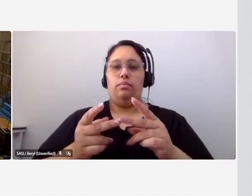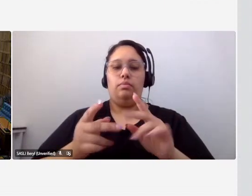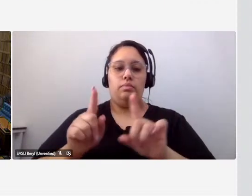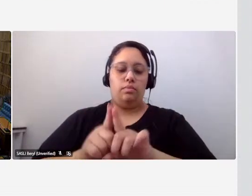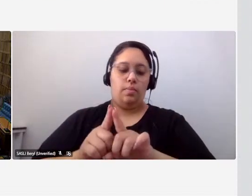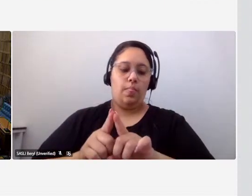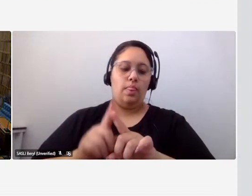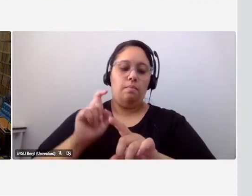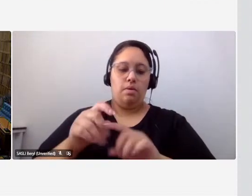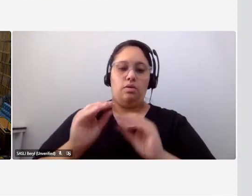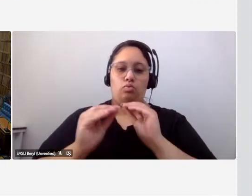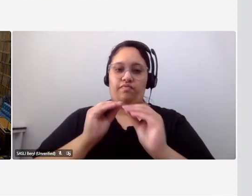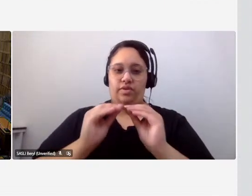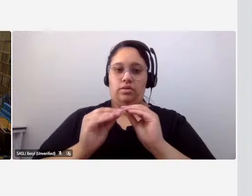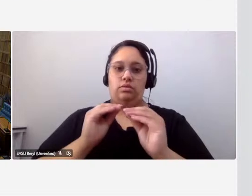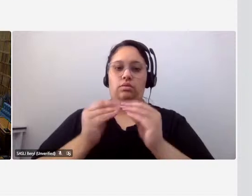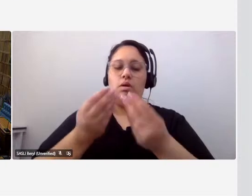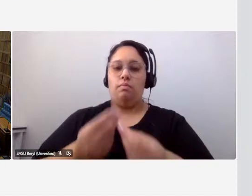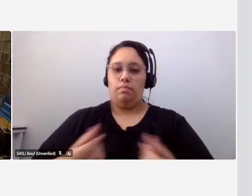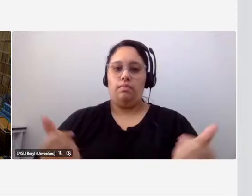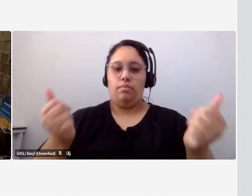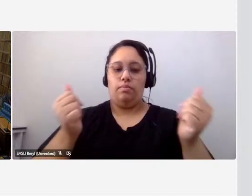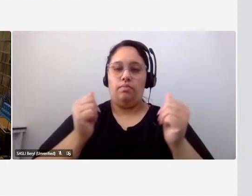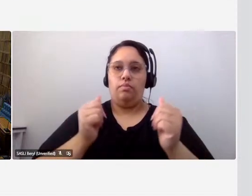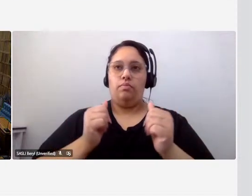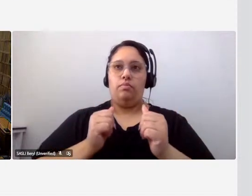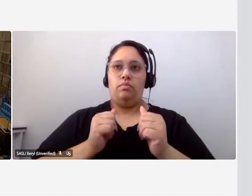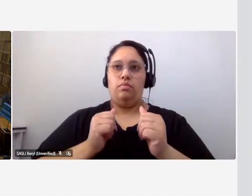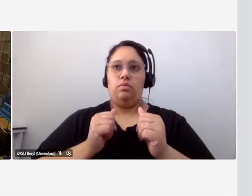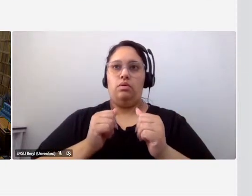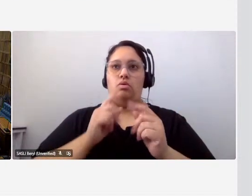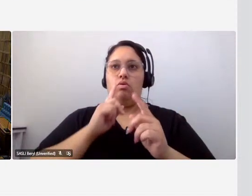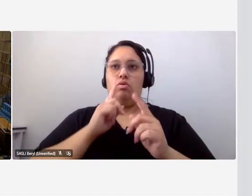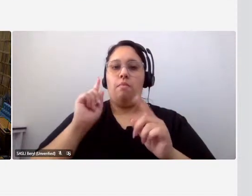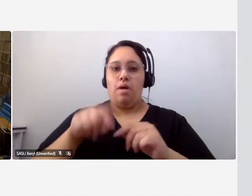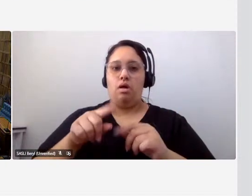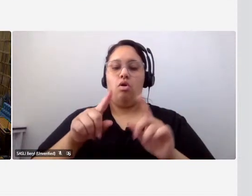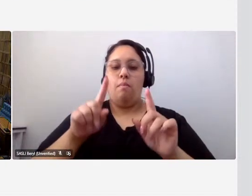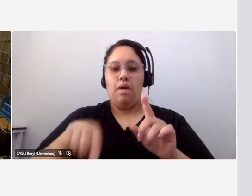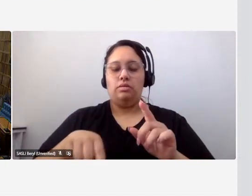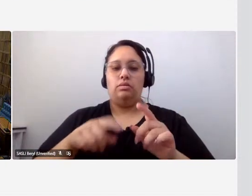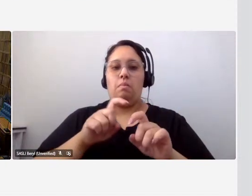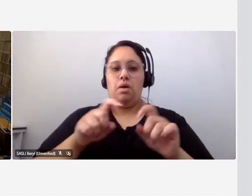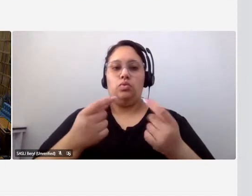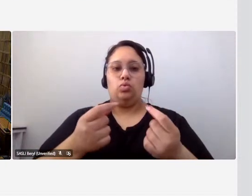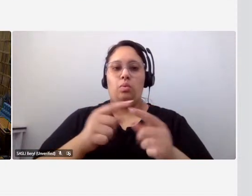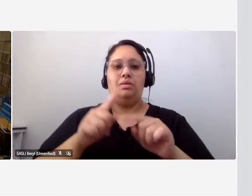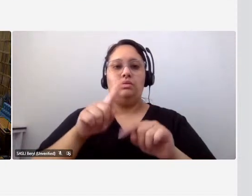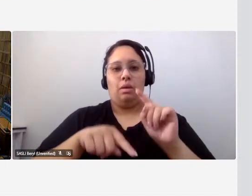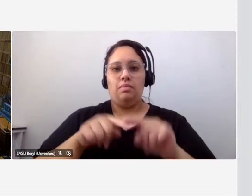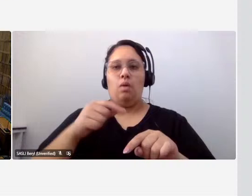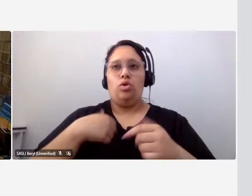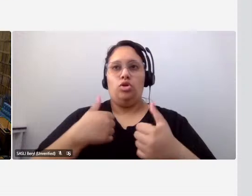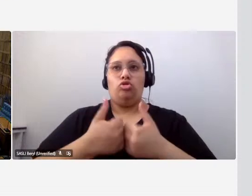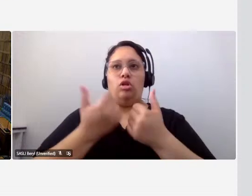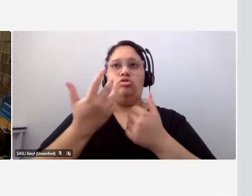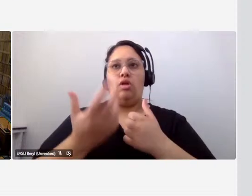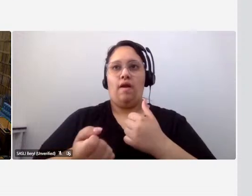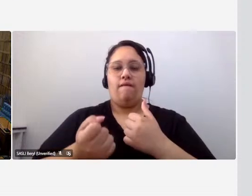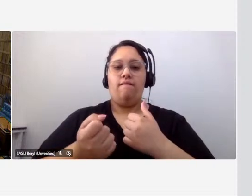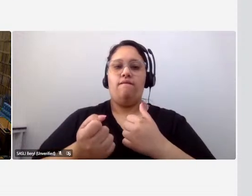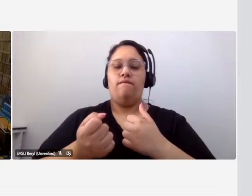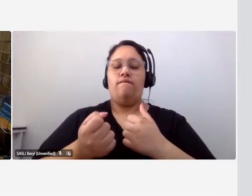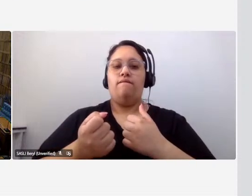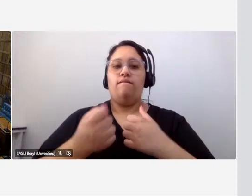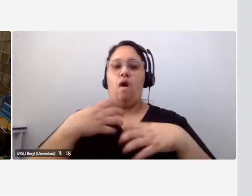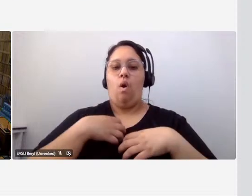and actually repair the property. So we've issued compulsory repair orders, but sometimes we run into the challenge of